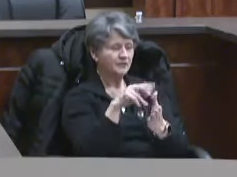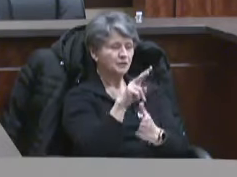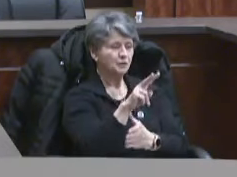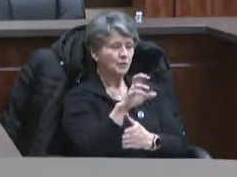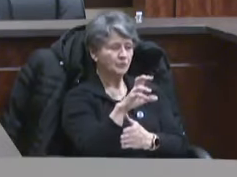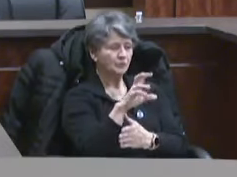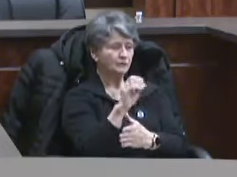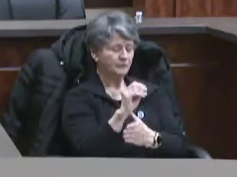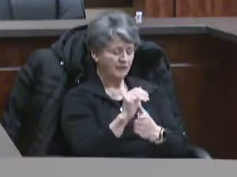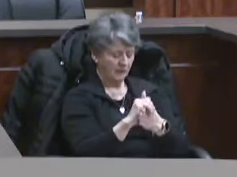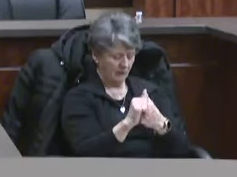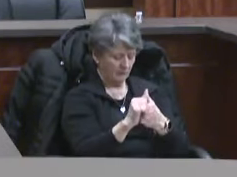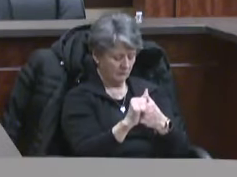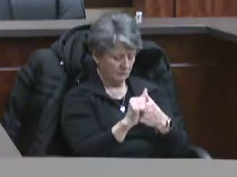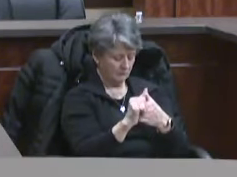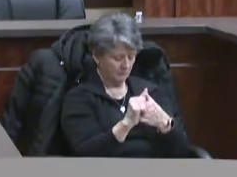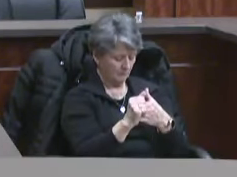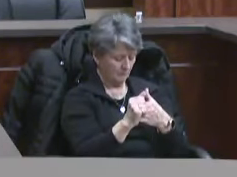$93,250.